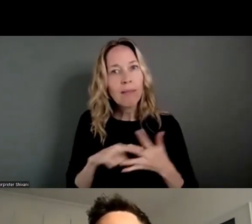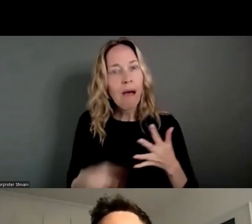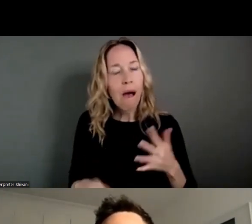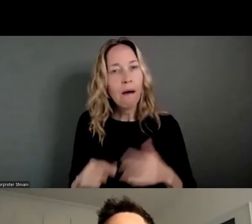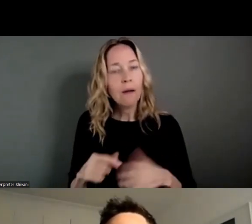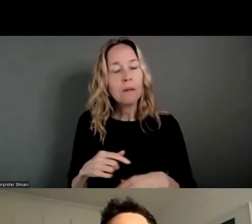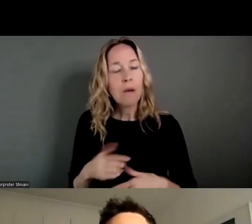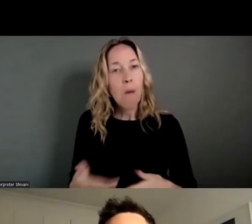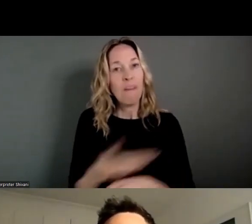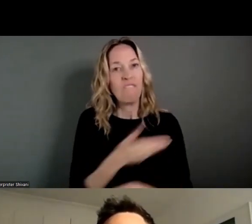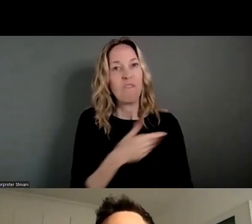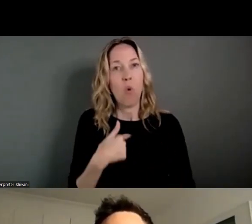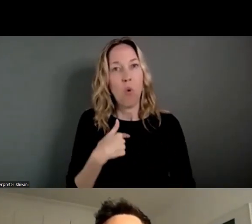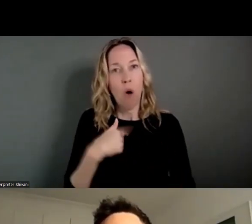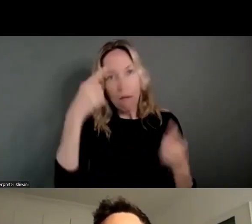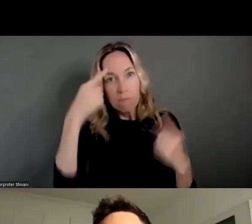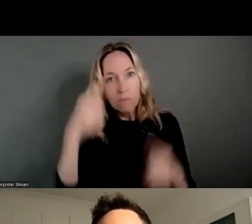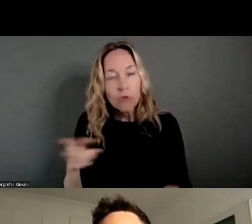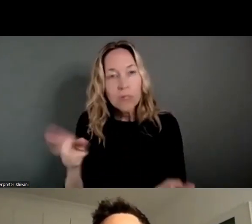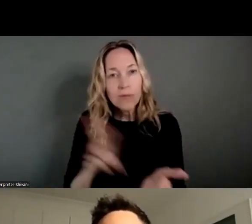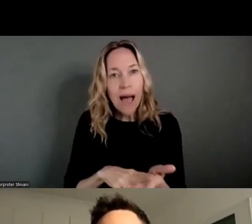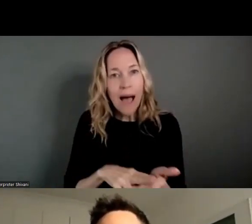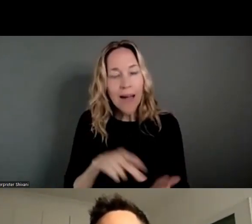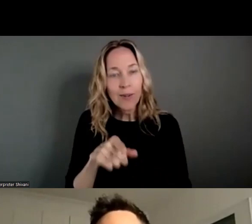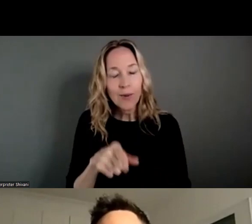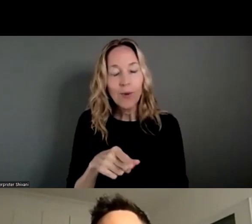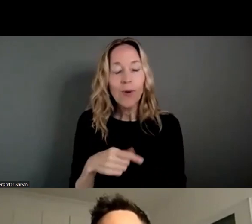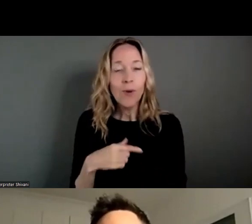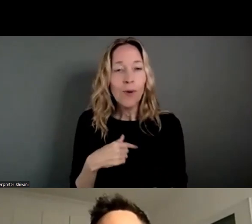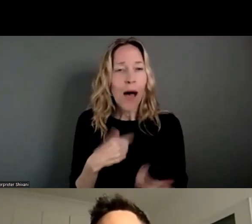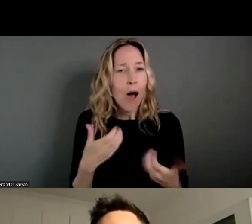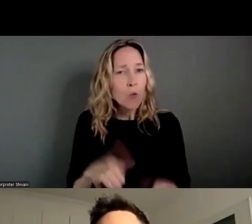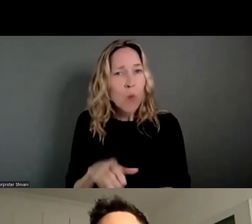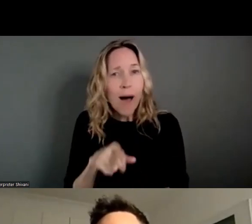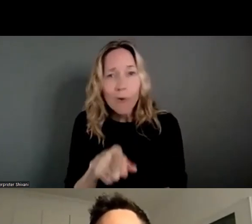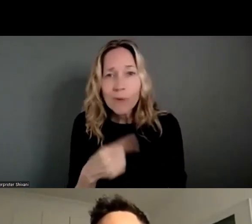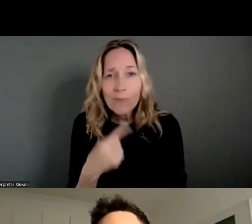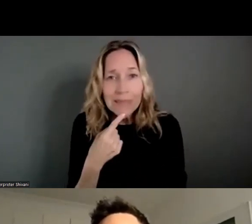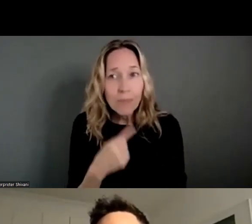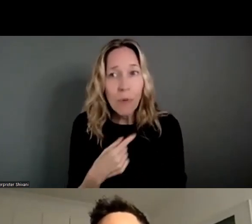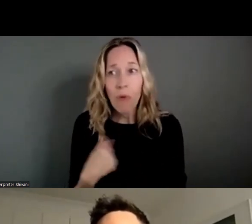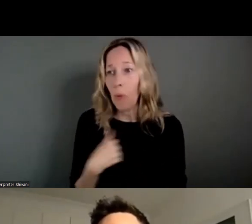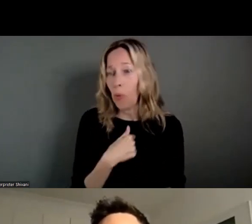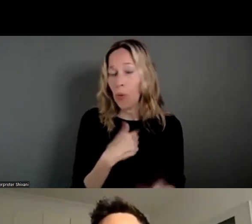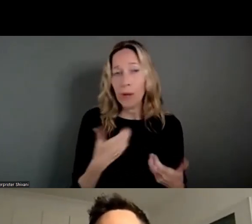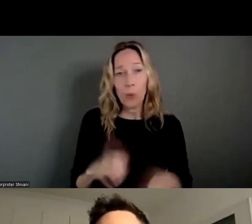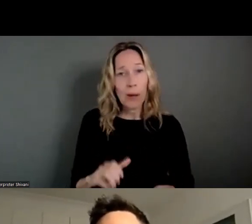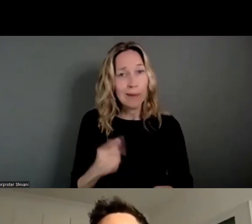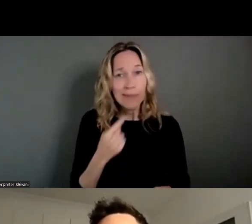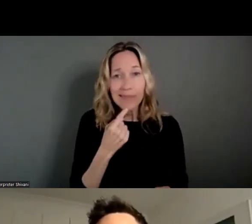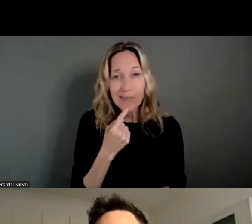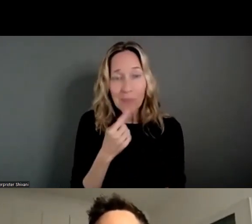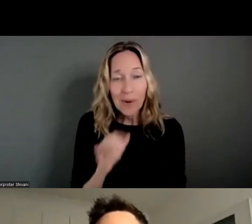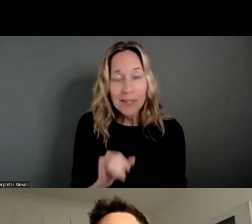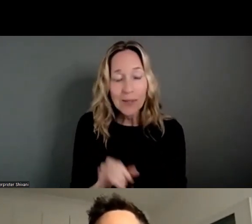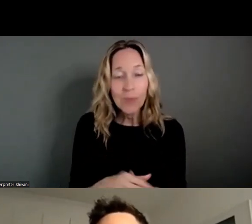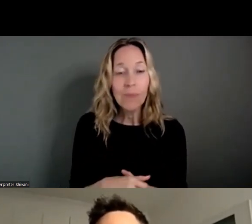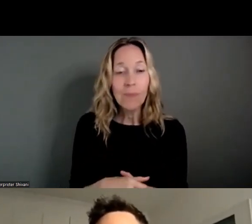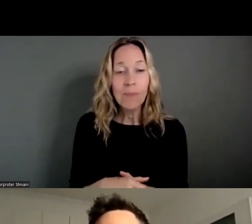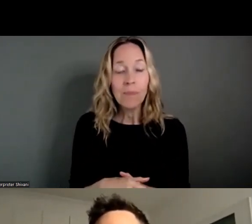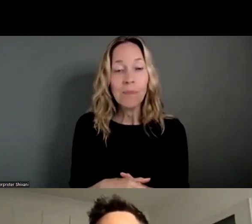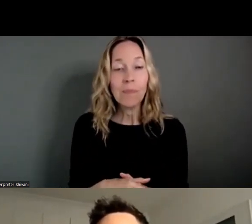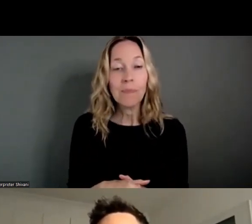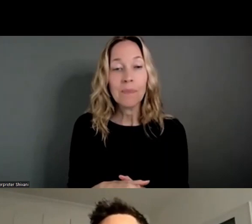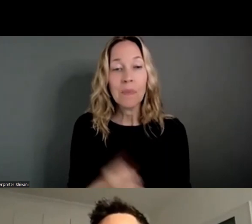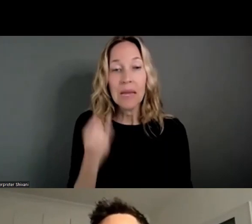disappointed. I don't want to be disappointed, and I want to certainly be able to, if I think I can